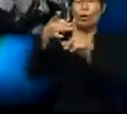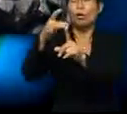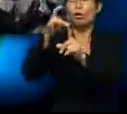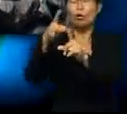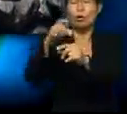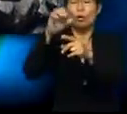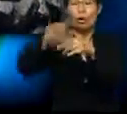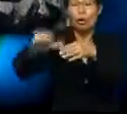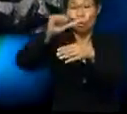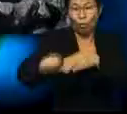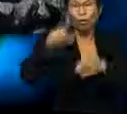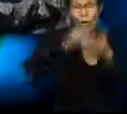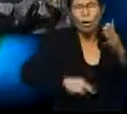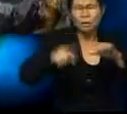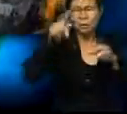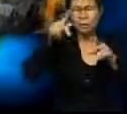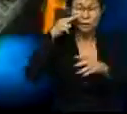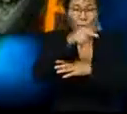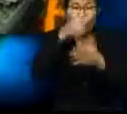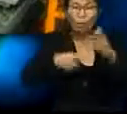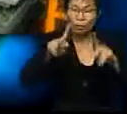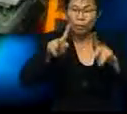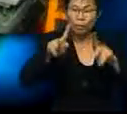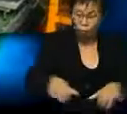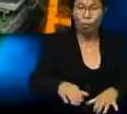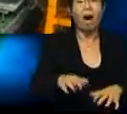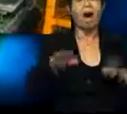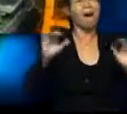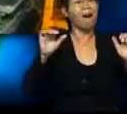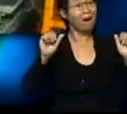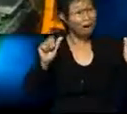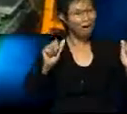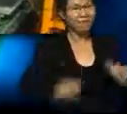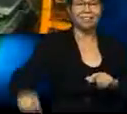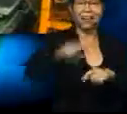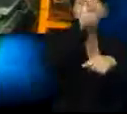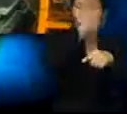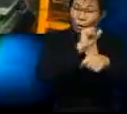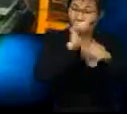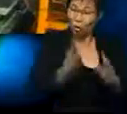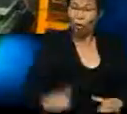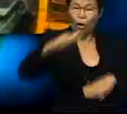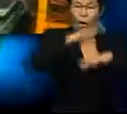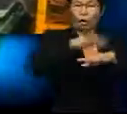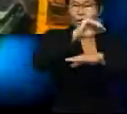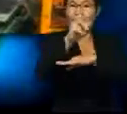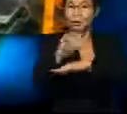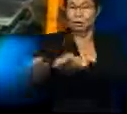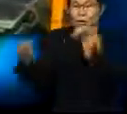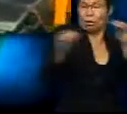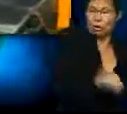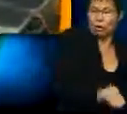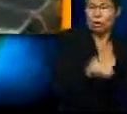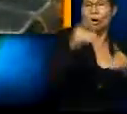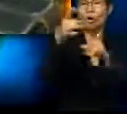look at what these people are doing. Aha! They are workers on the jetty unloading